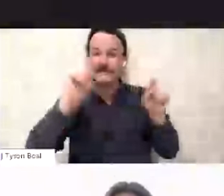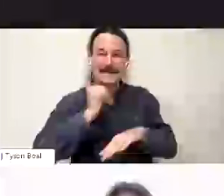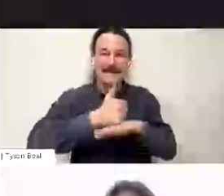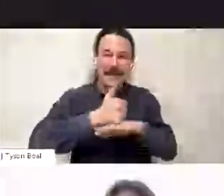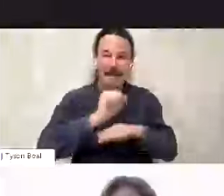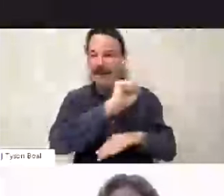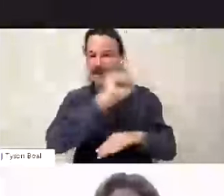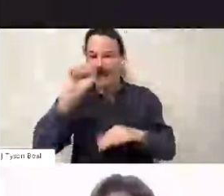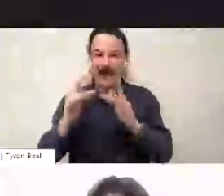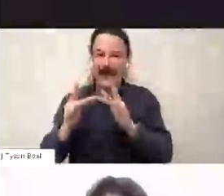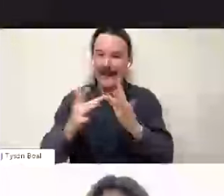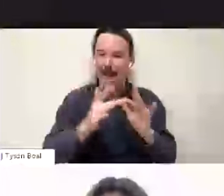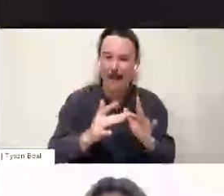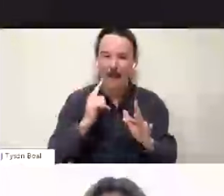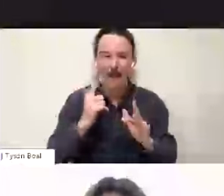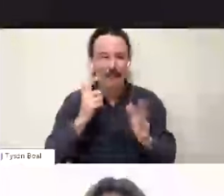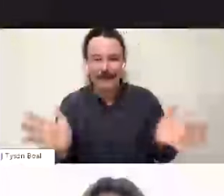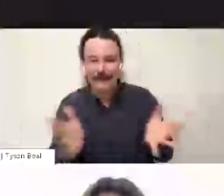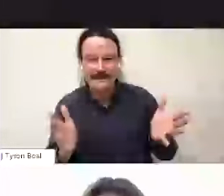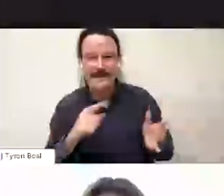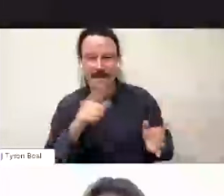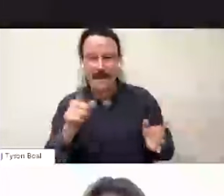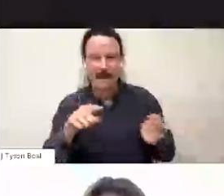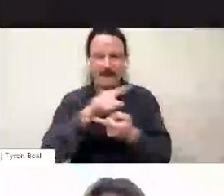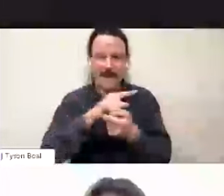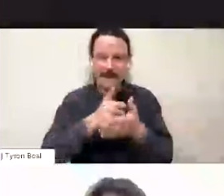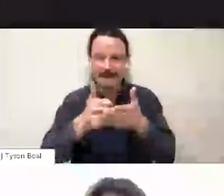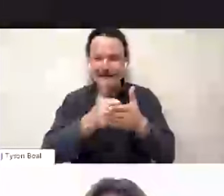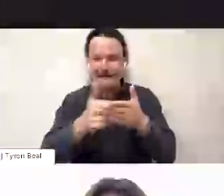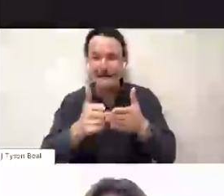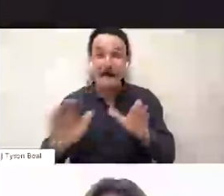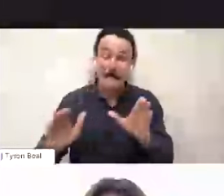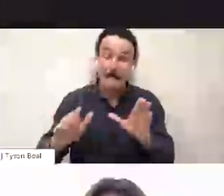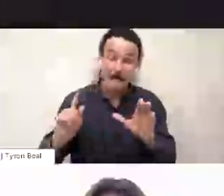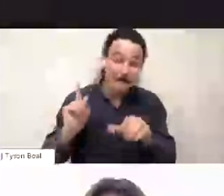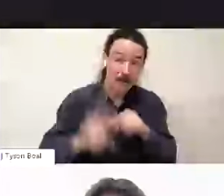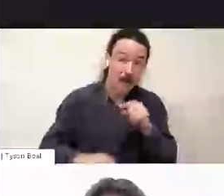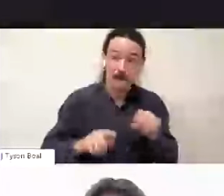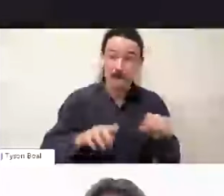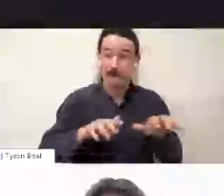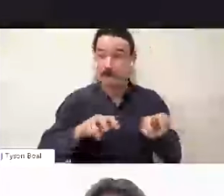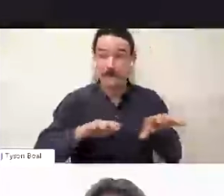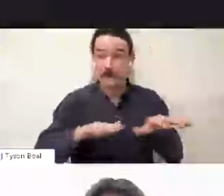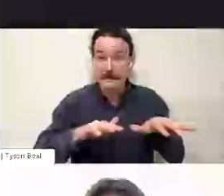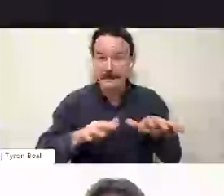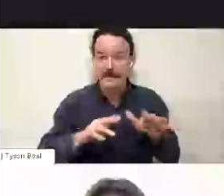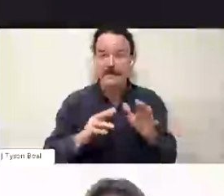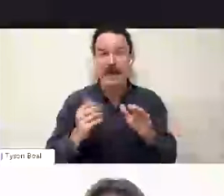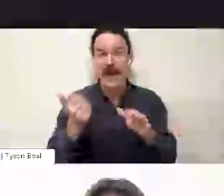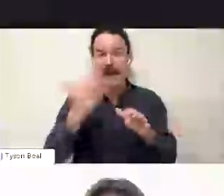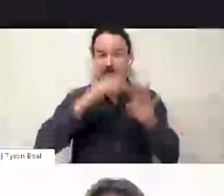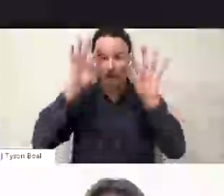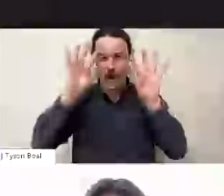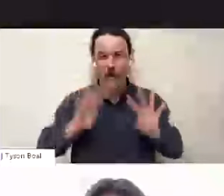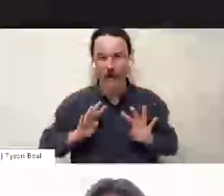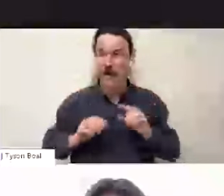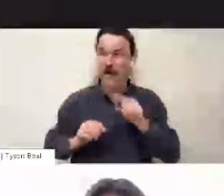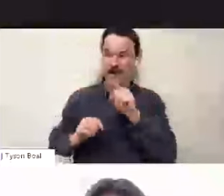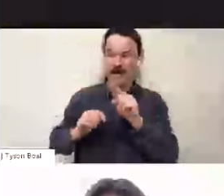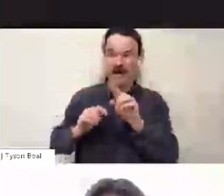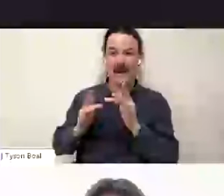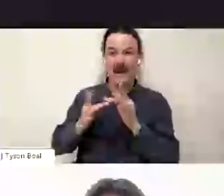way. The most active was the Aboriginal and Torres Strait Islander Disability Network of Queensland, that was supported